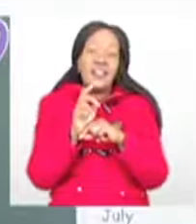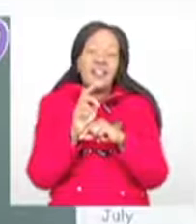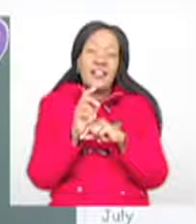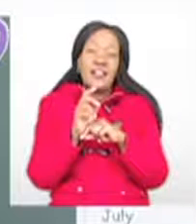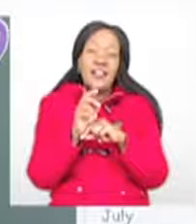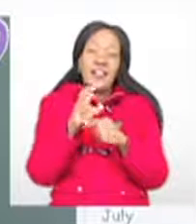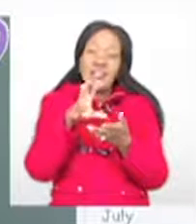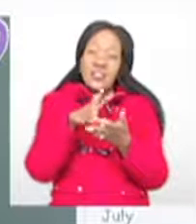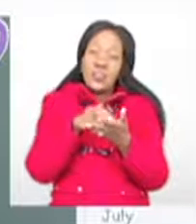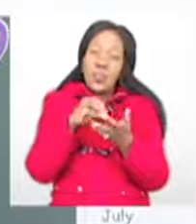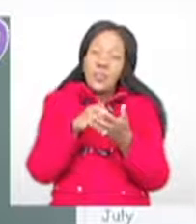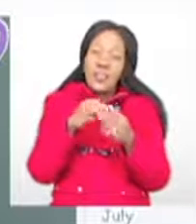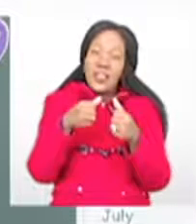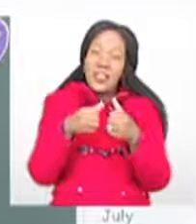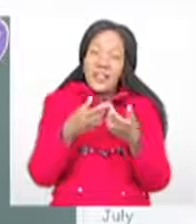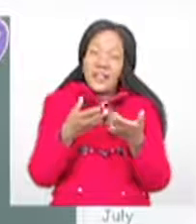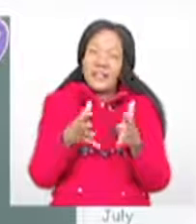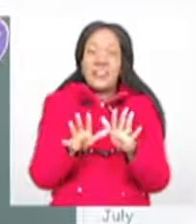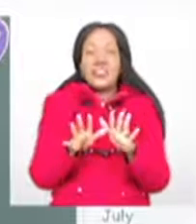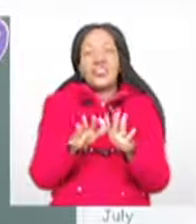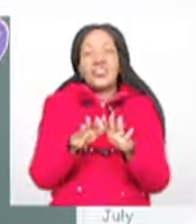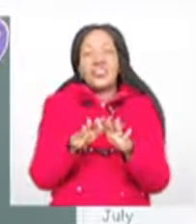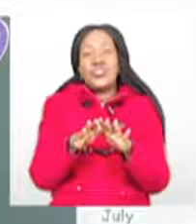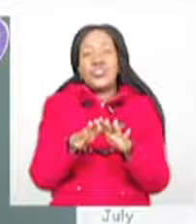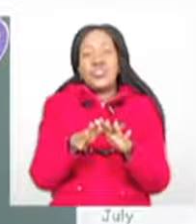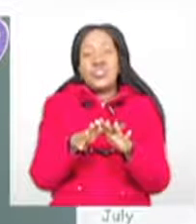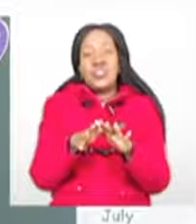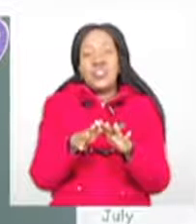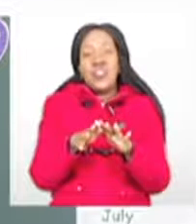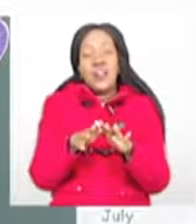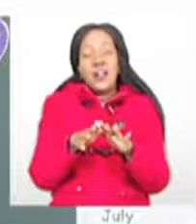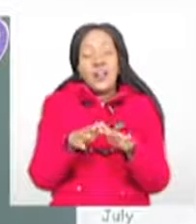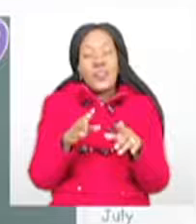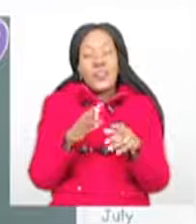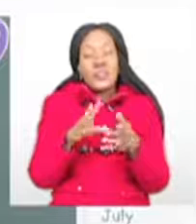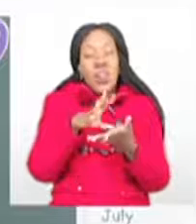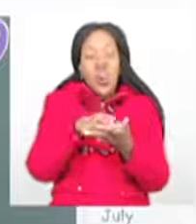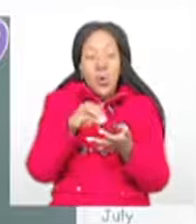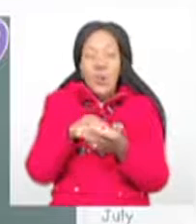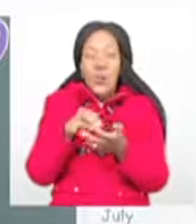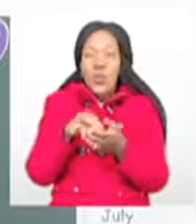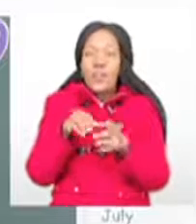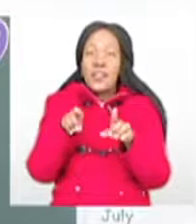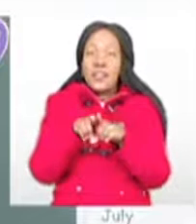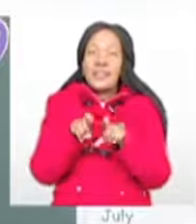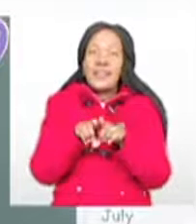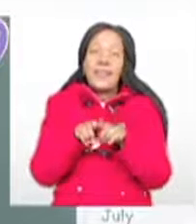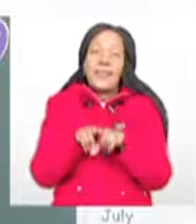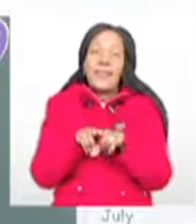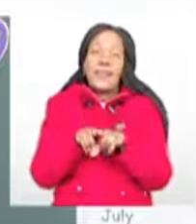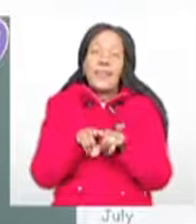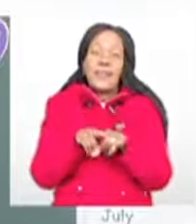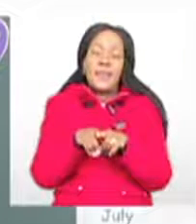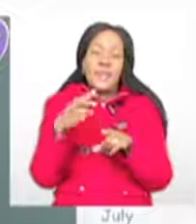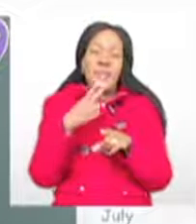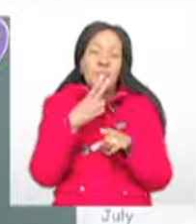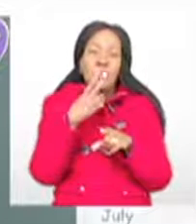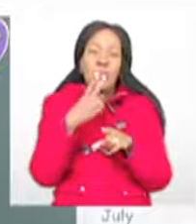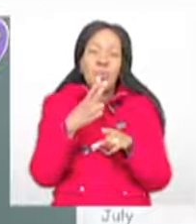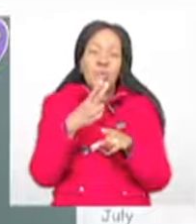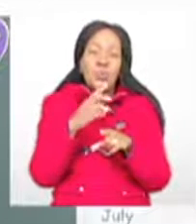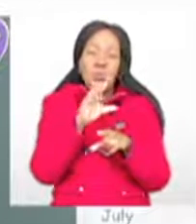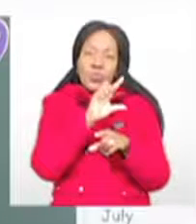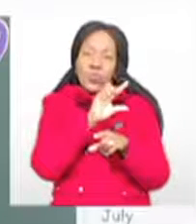are completing the pattern by copying the shapes. If we look at